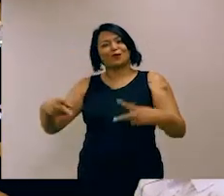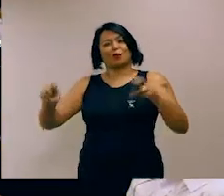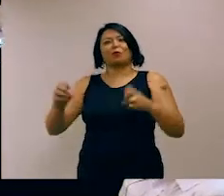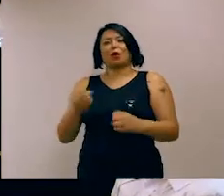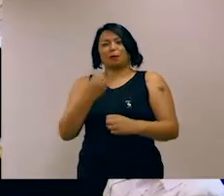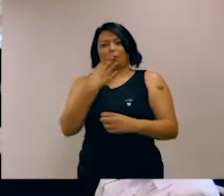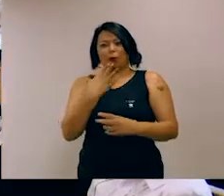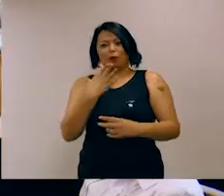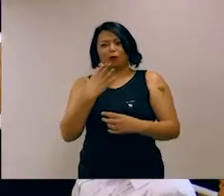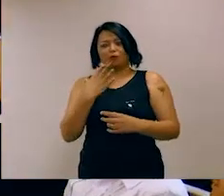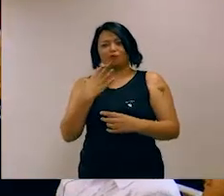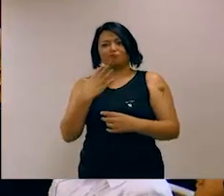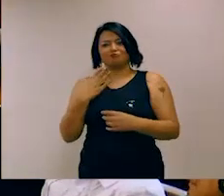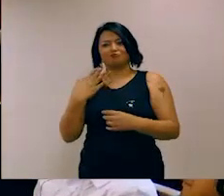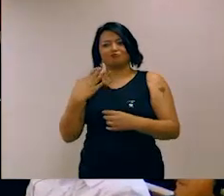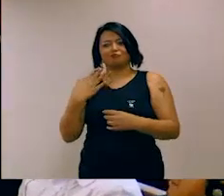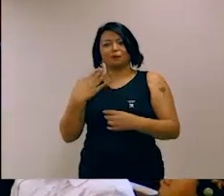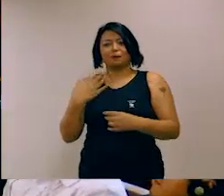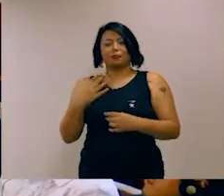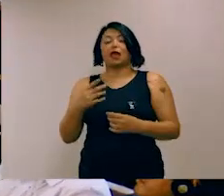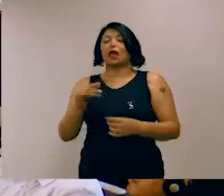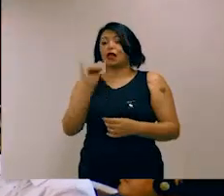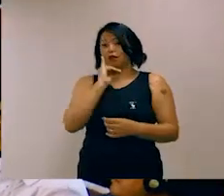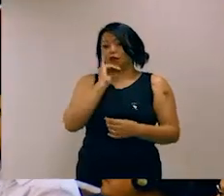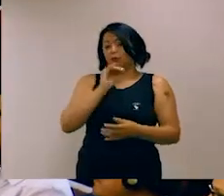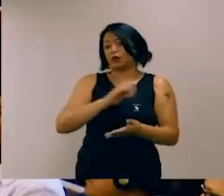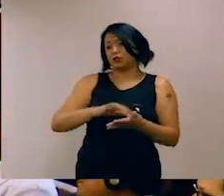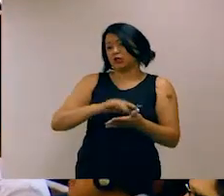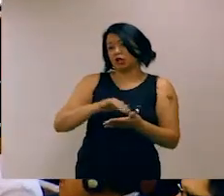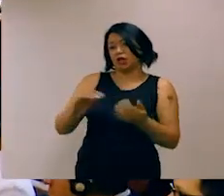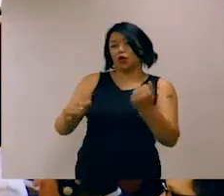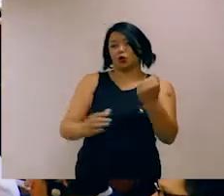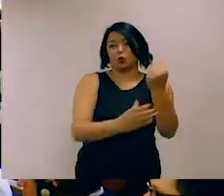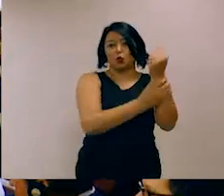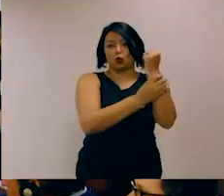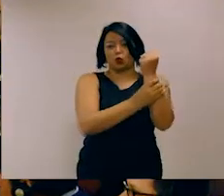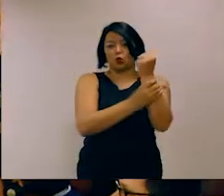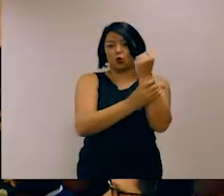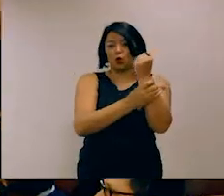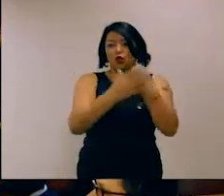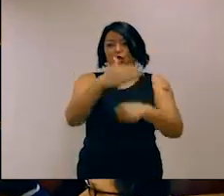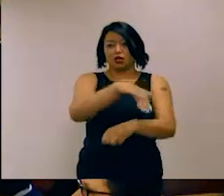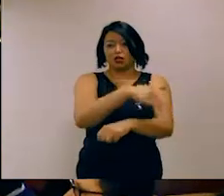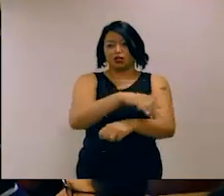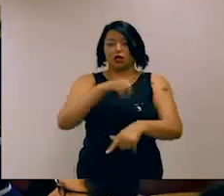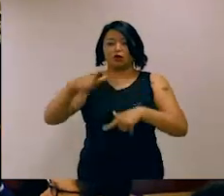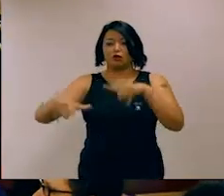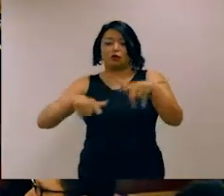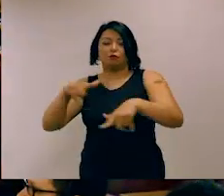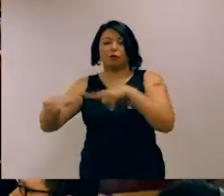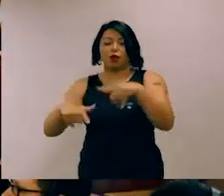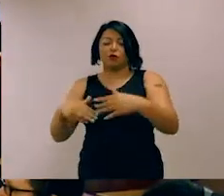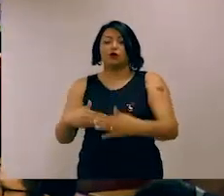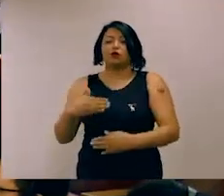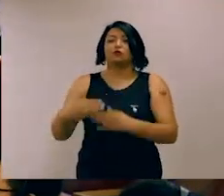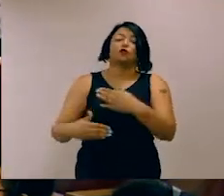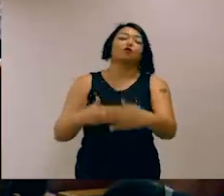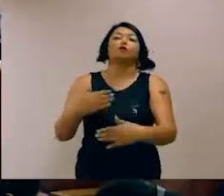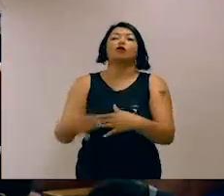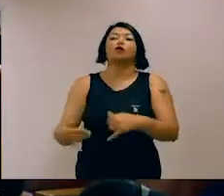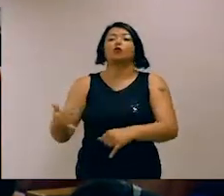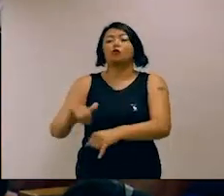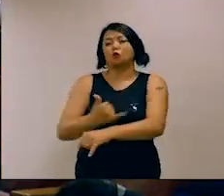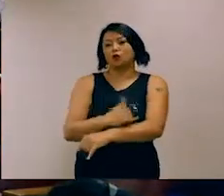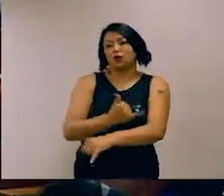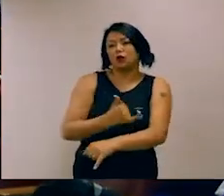optimistic and have convinced us that we are on the right path. Our Labor External Control Secretariat has developed